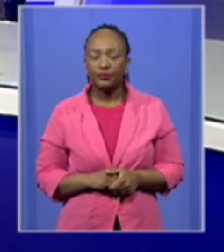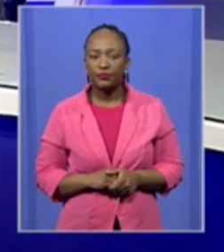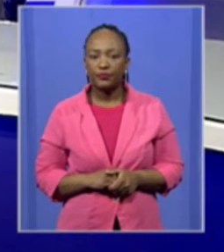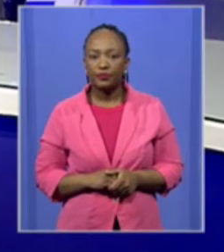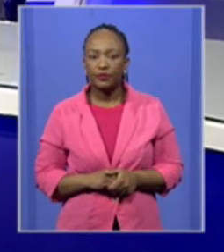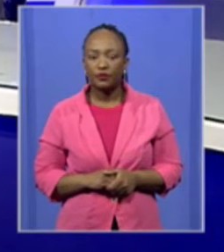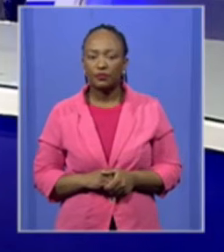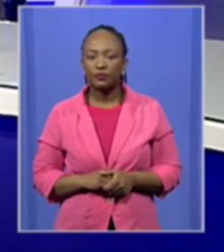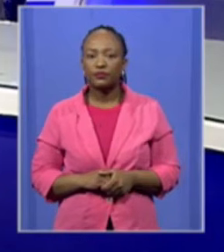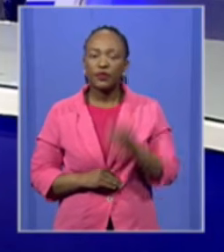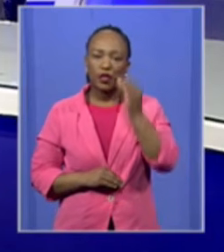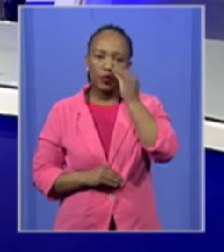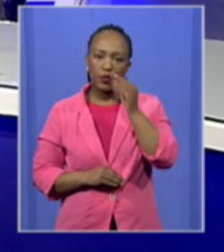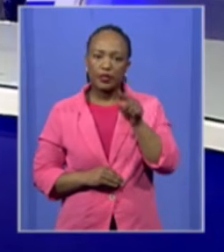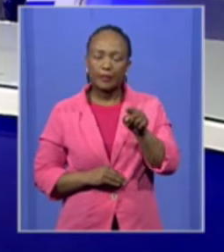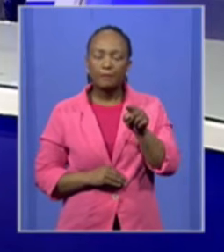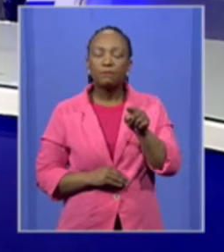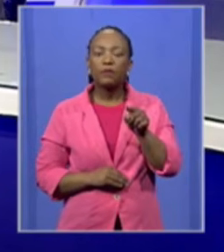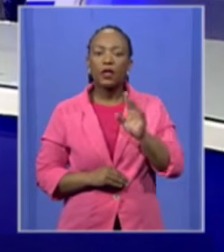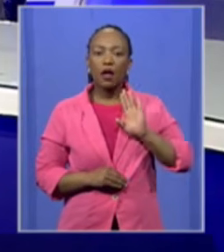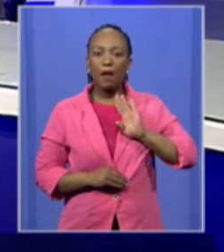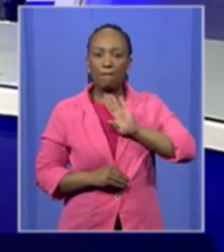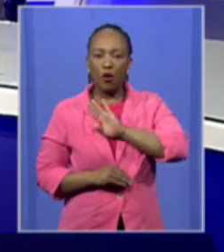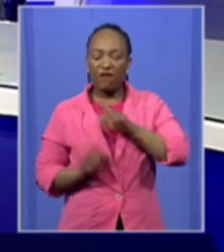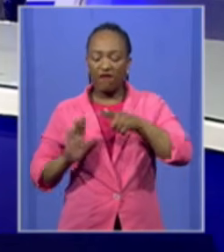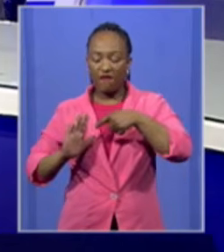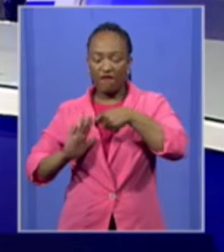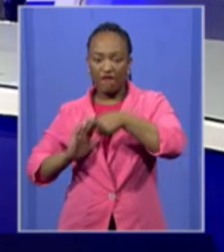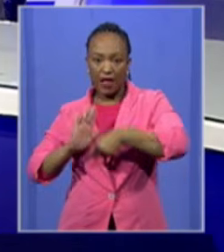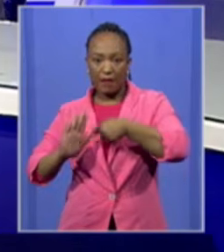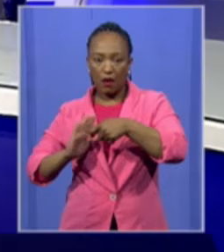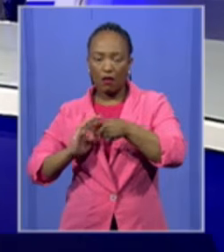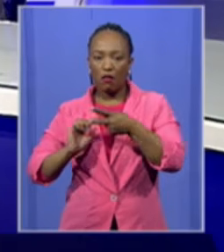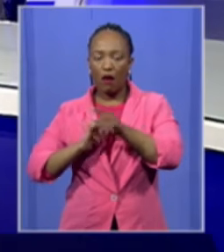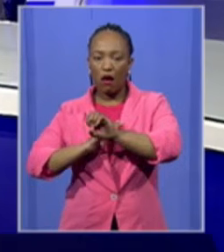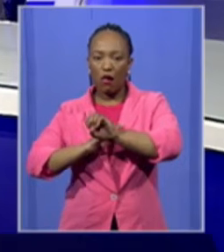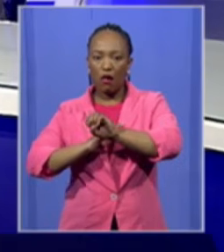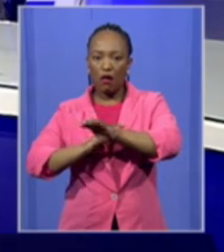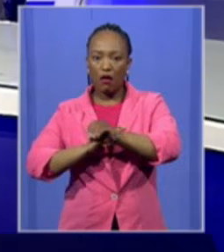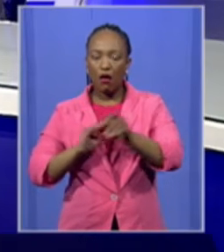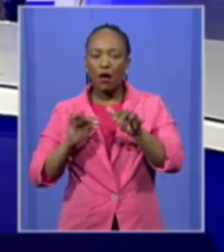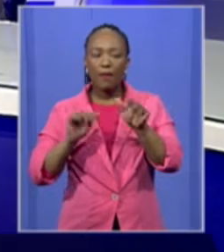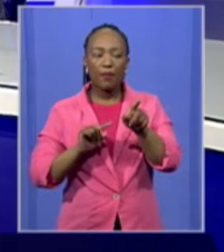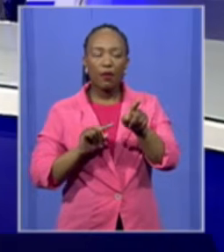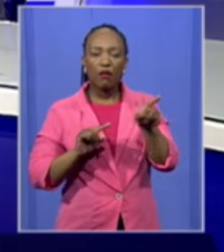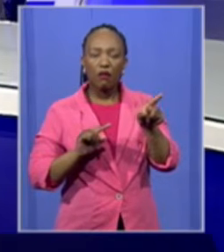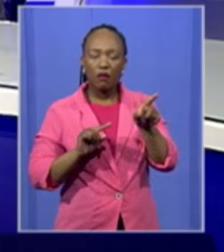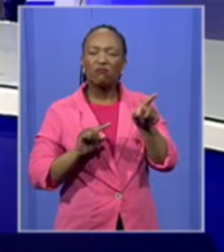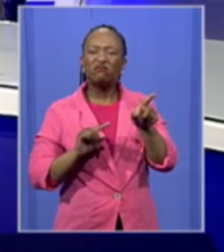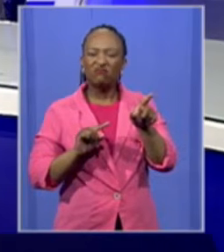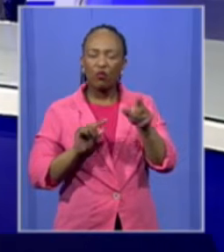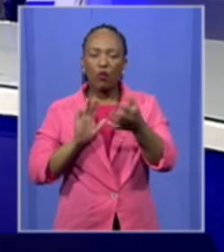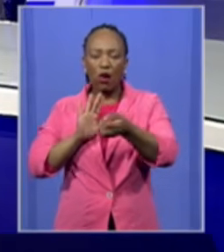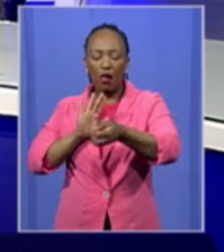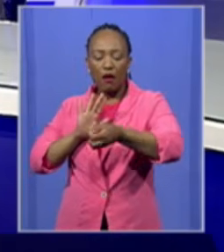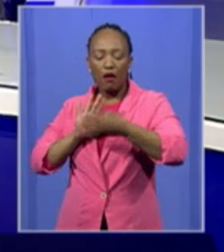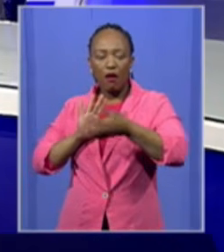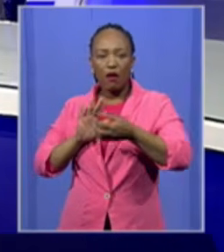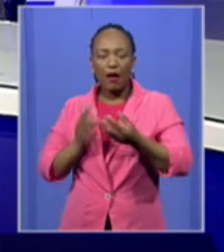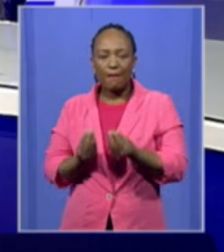Ditabeng tse ding, boto ya difilimi le diphatlalatso e re batho ba manehang ditshwantsho tse bontshang tlhekefetso ya